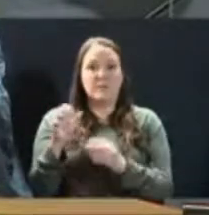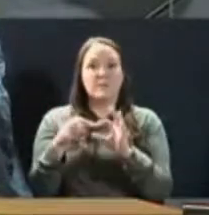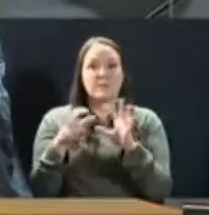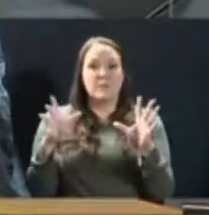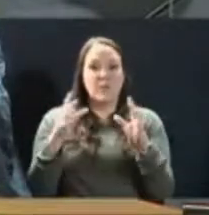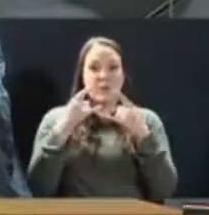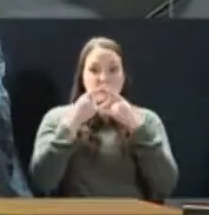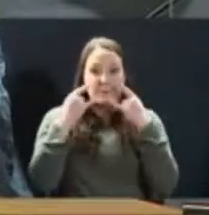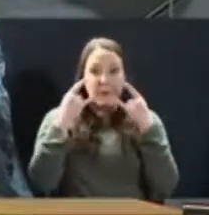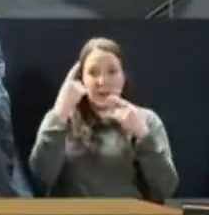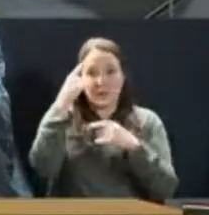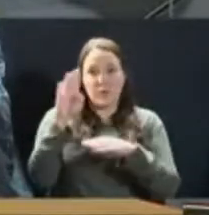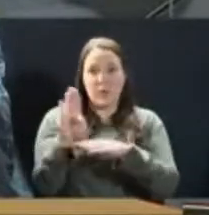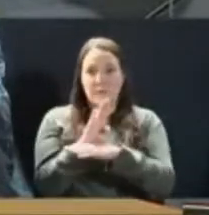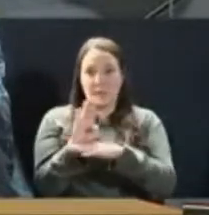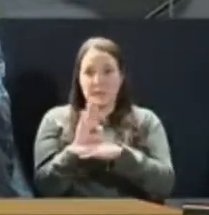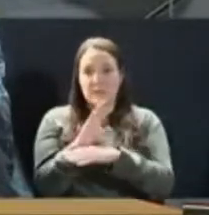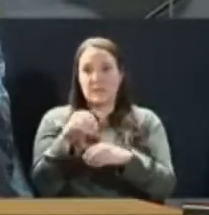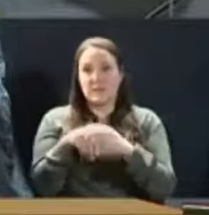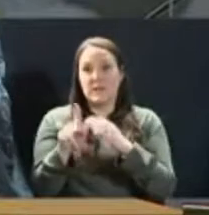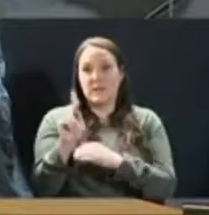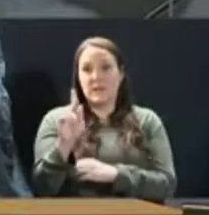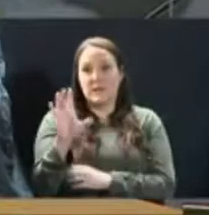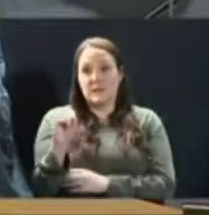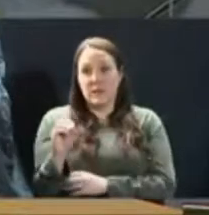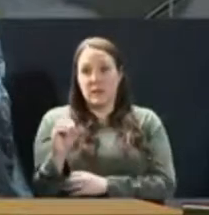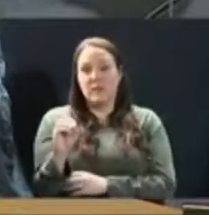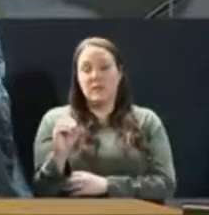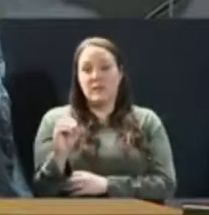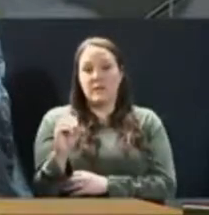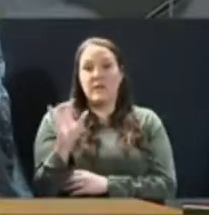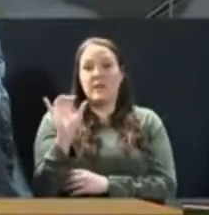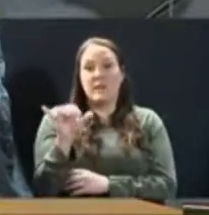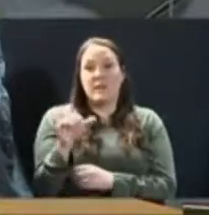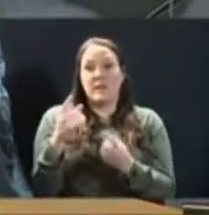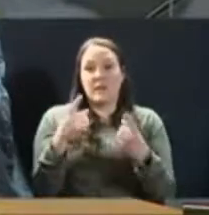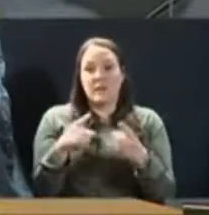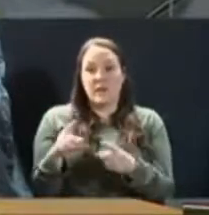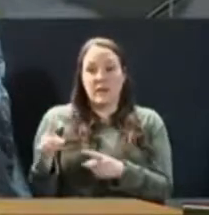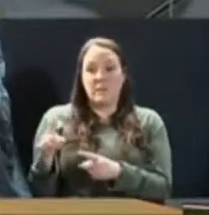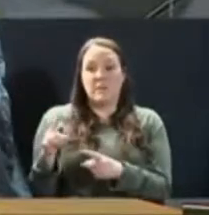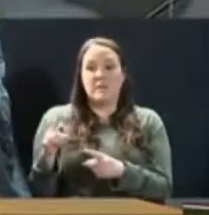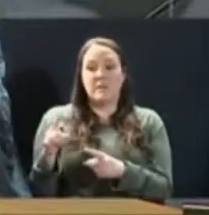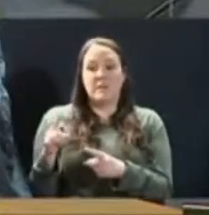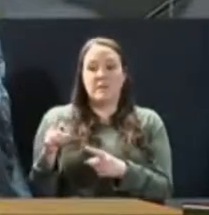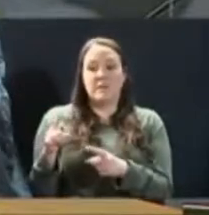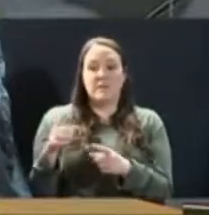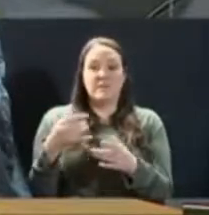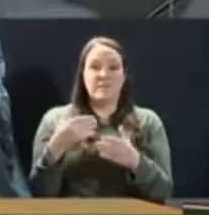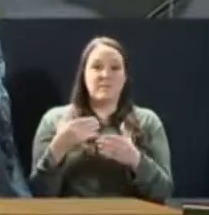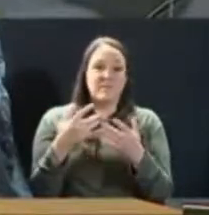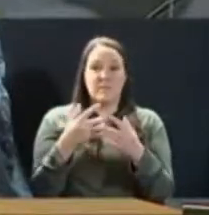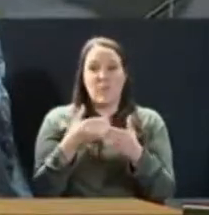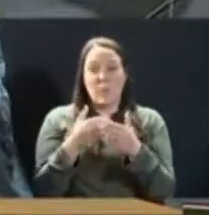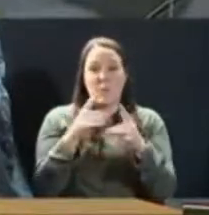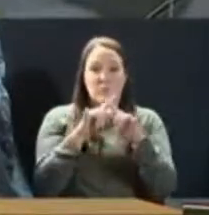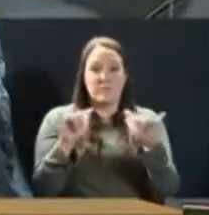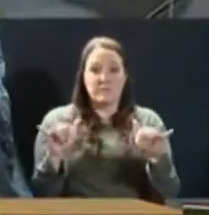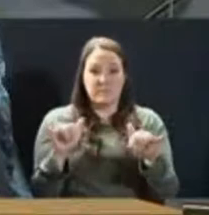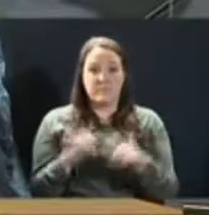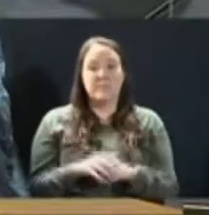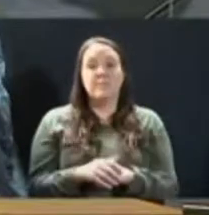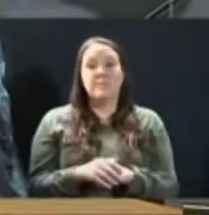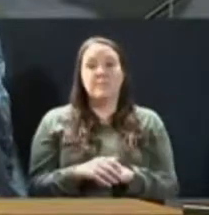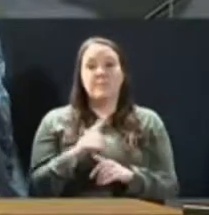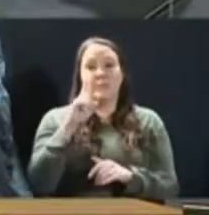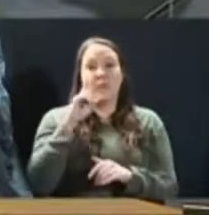for businesses in Knox County as well. So, and that happened almost simultaneously. I think